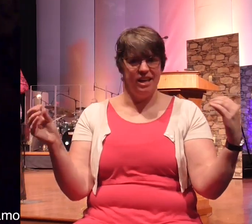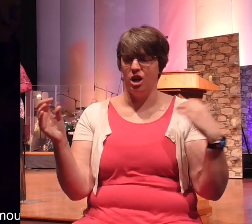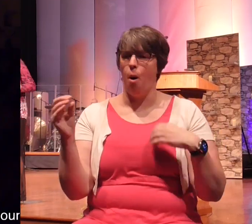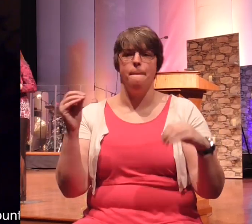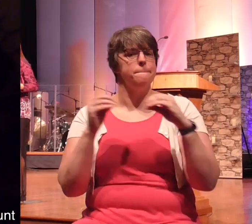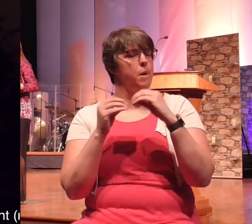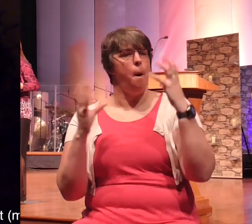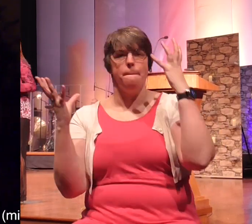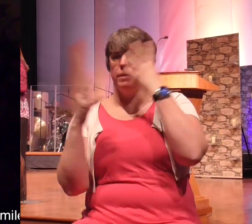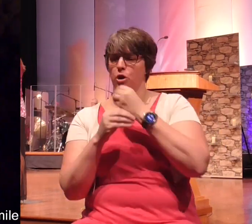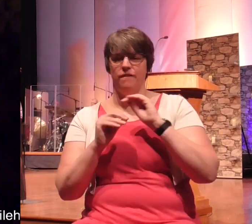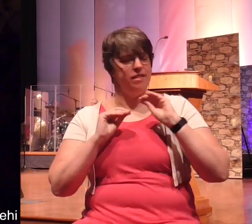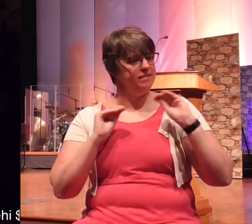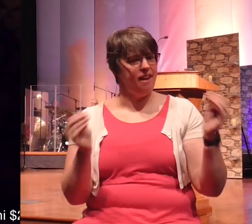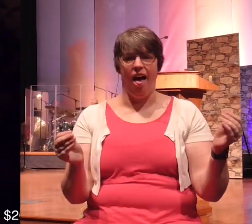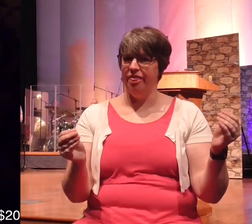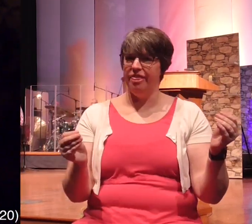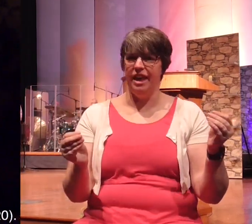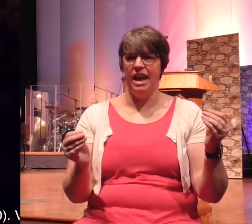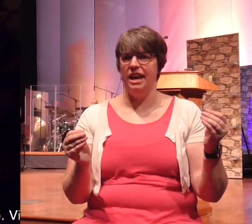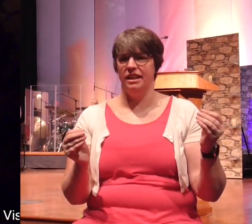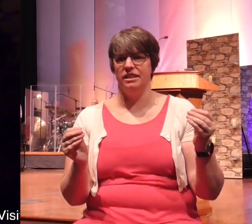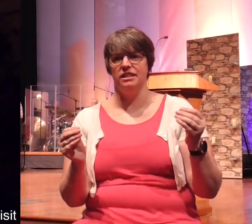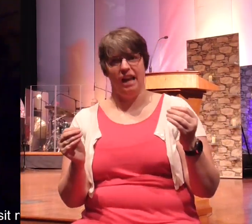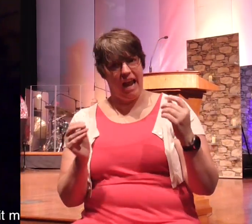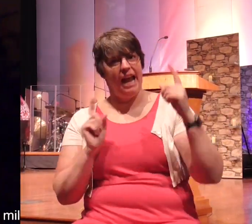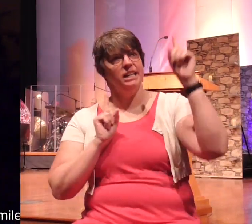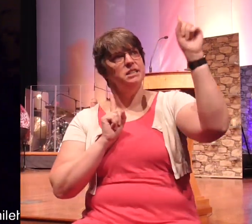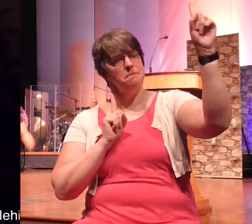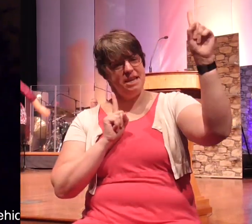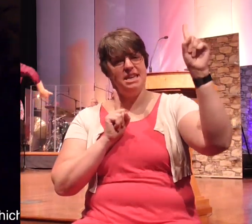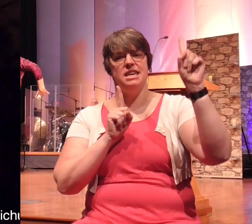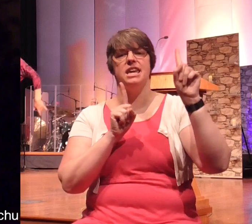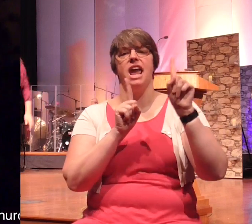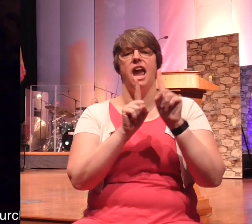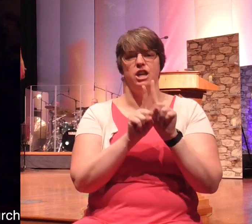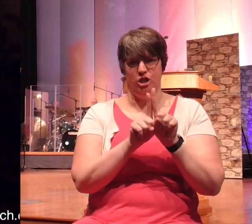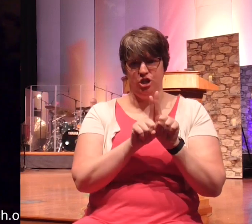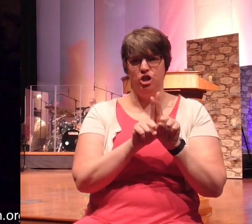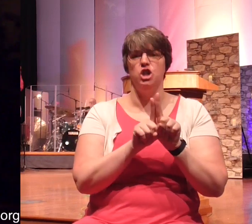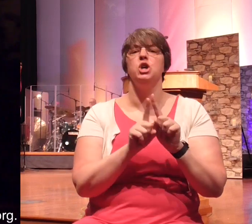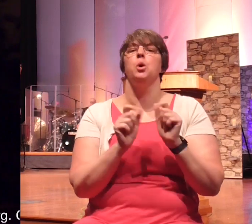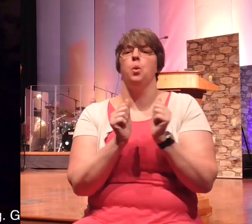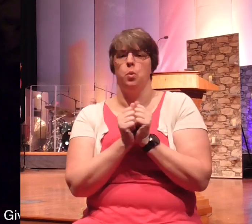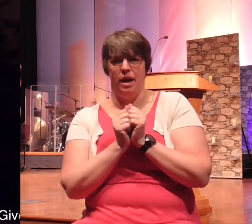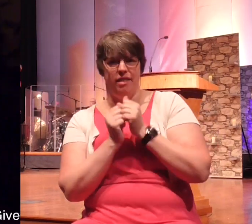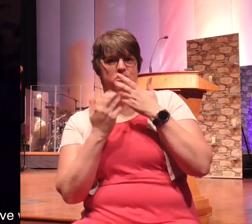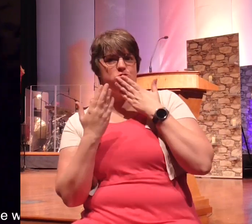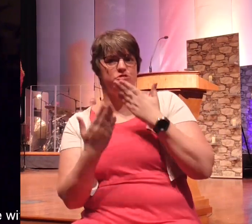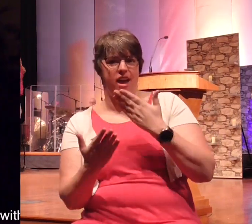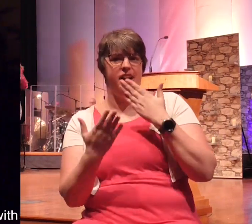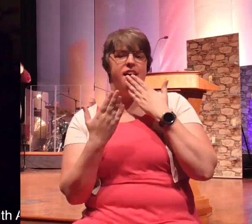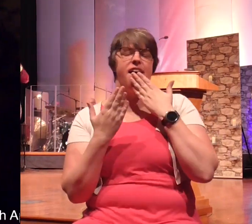more beautiful. All me in you with gratitude.